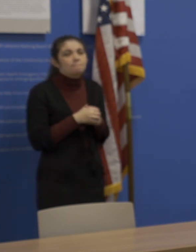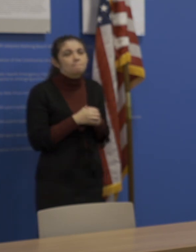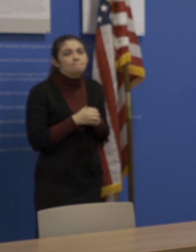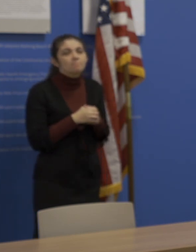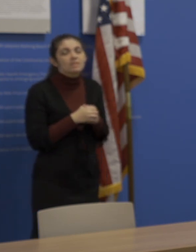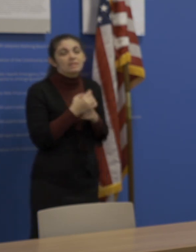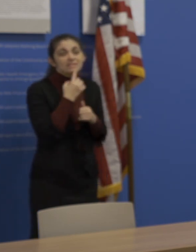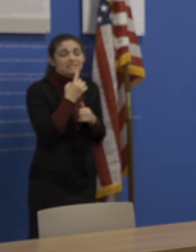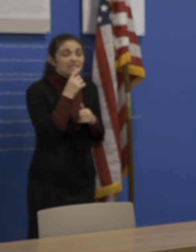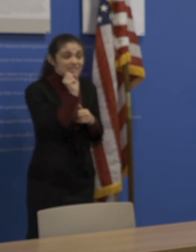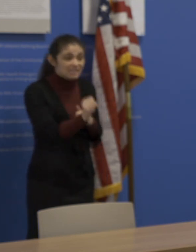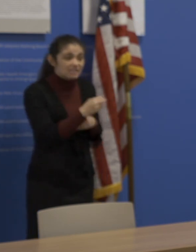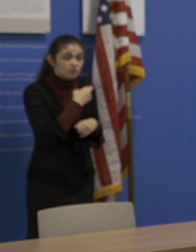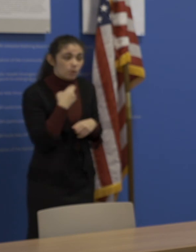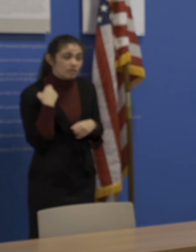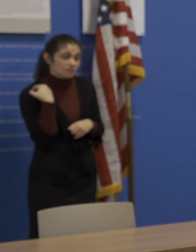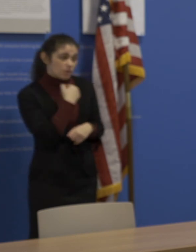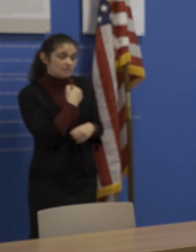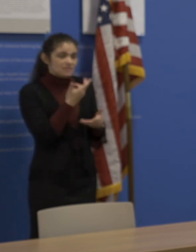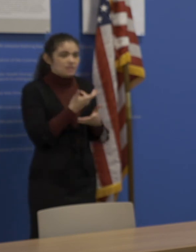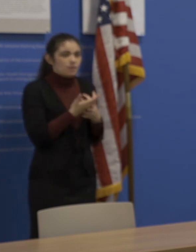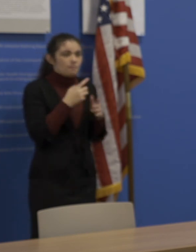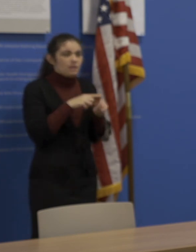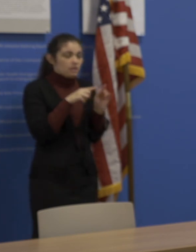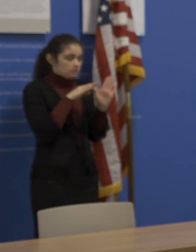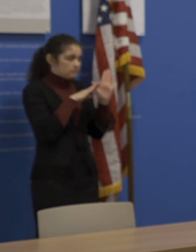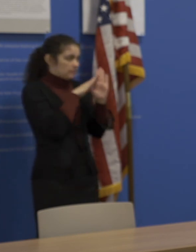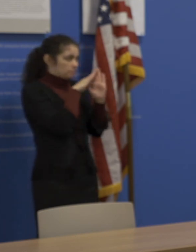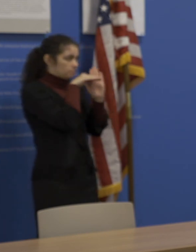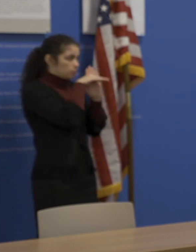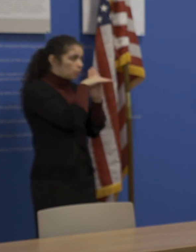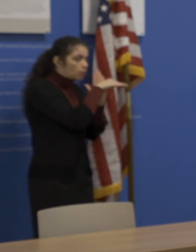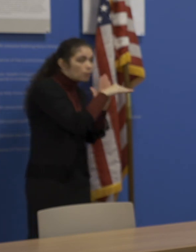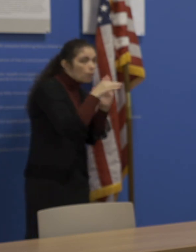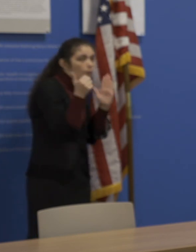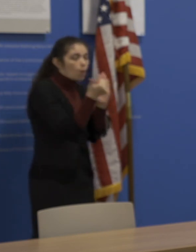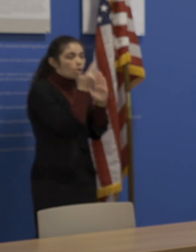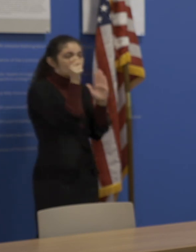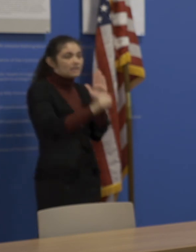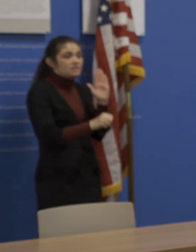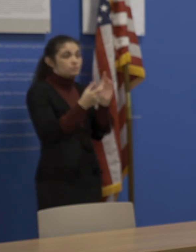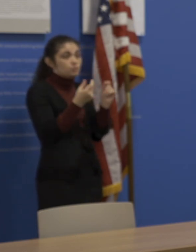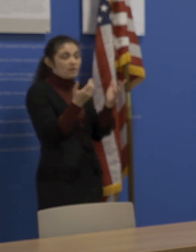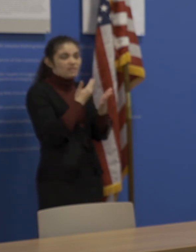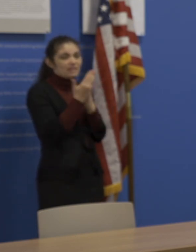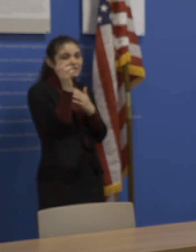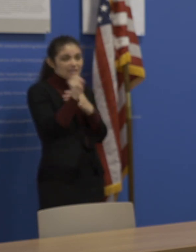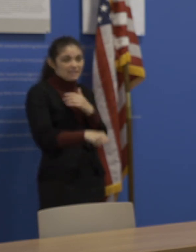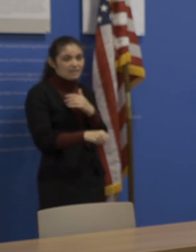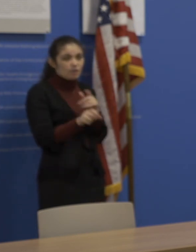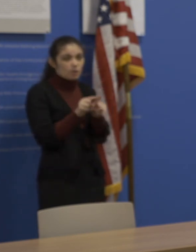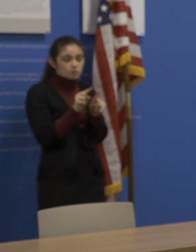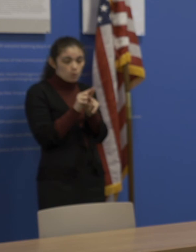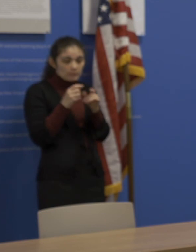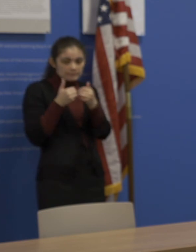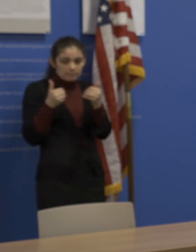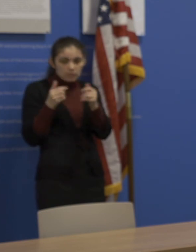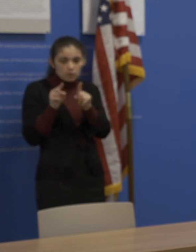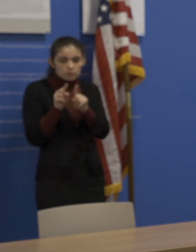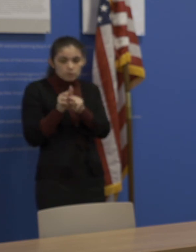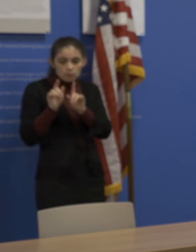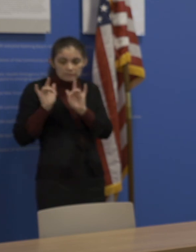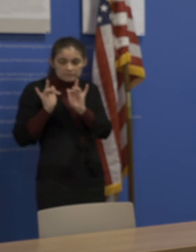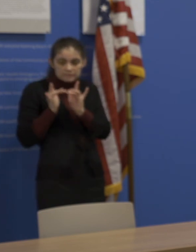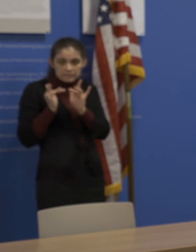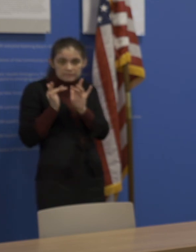I would say to you, yes, it's a risk for us here, but if we can flatten that curve and everybody can do what they need to do, and we can get people isolated and we can get people